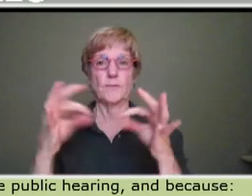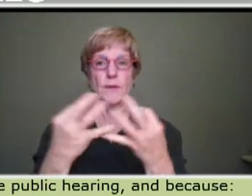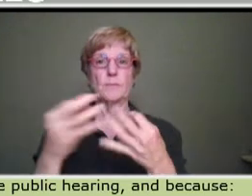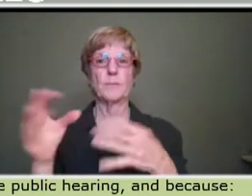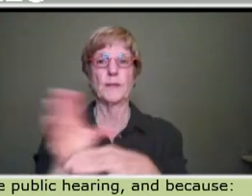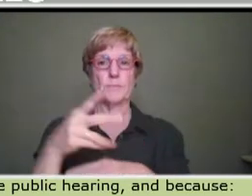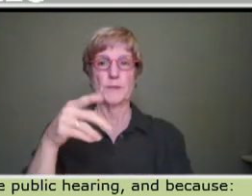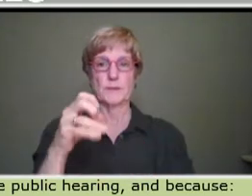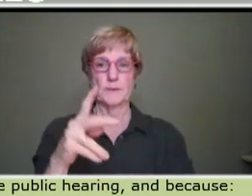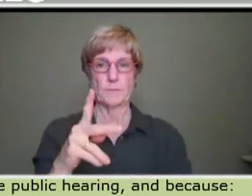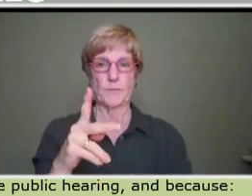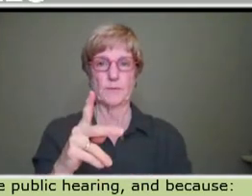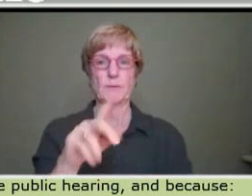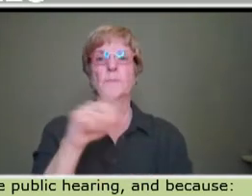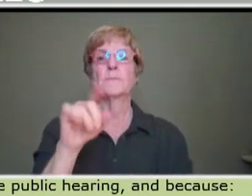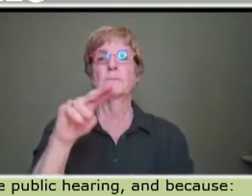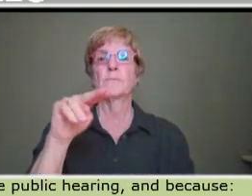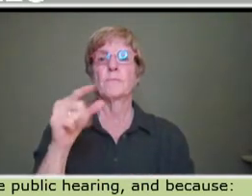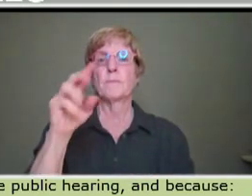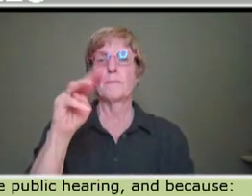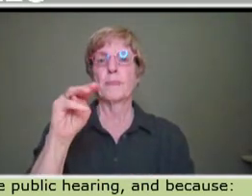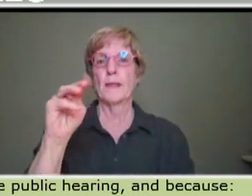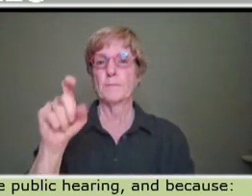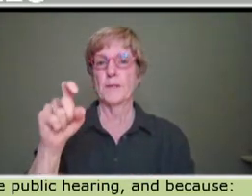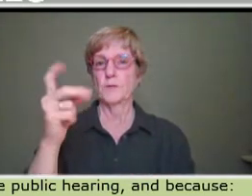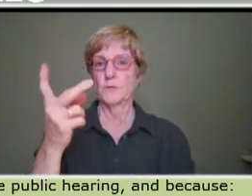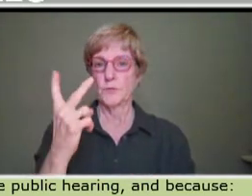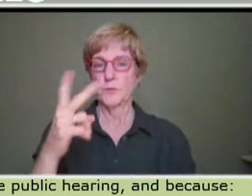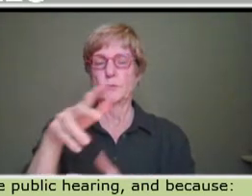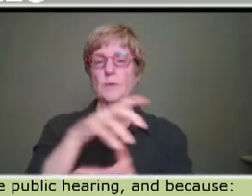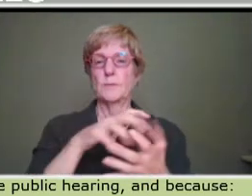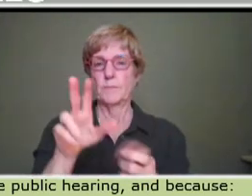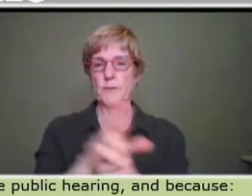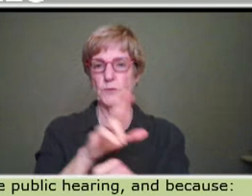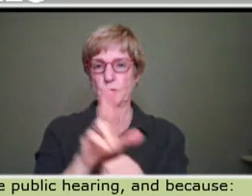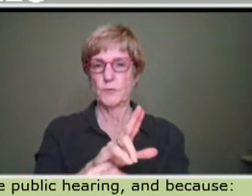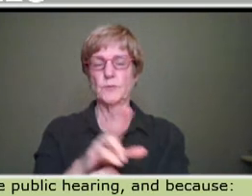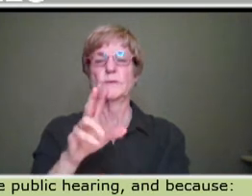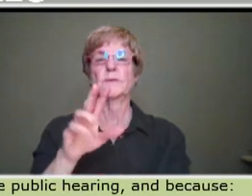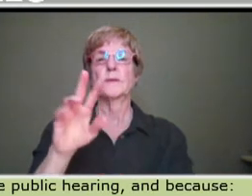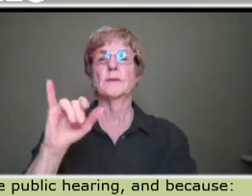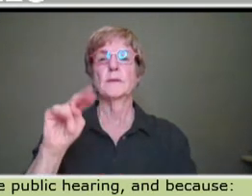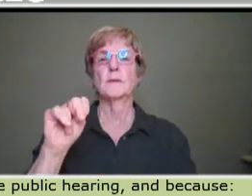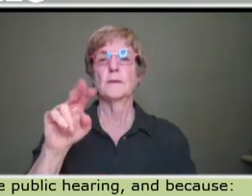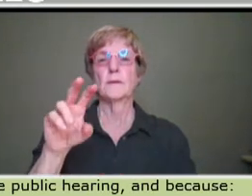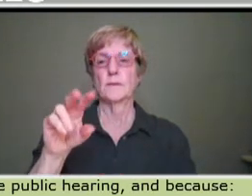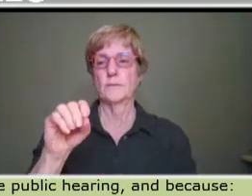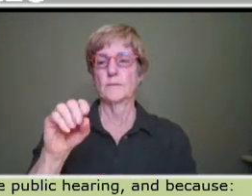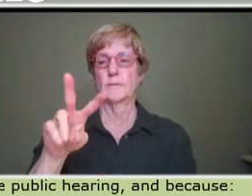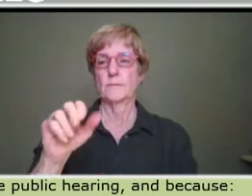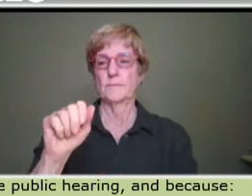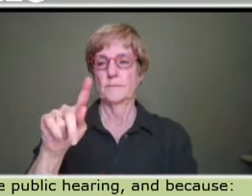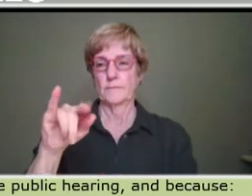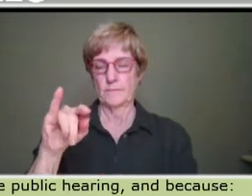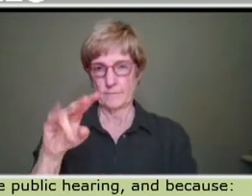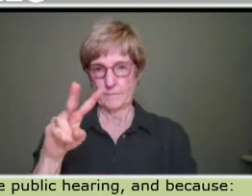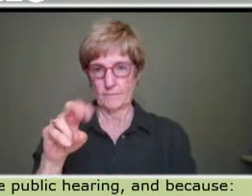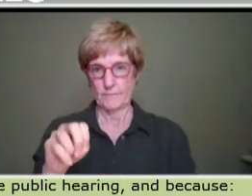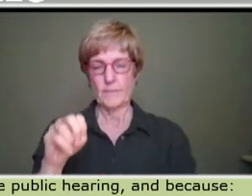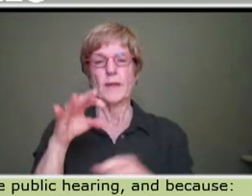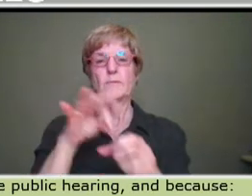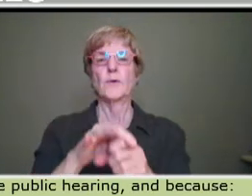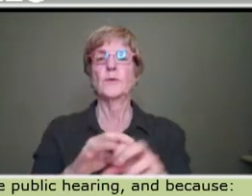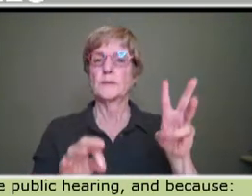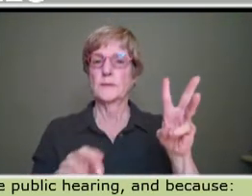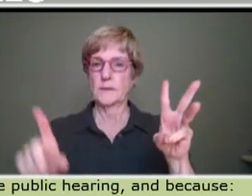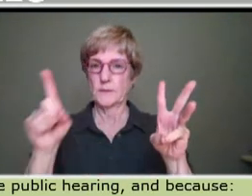the proposed zoning is MX2 mixed use District Innovative the zoning commercial committee voted six to one